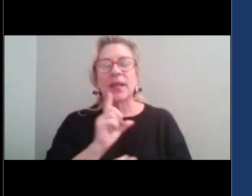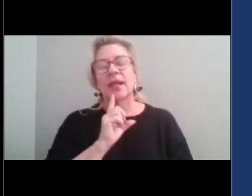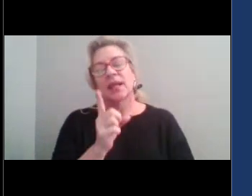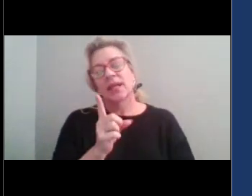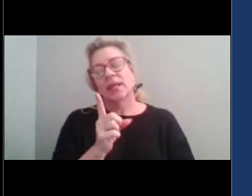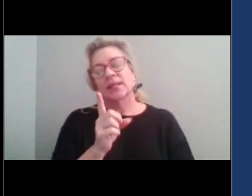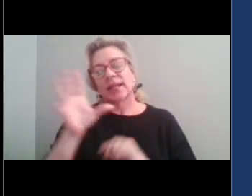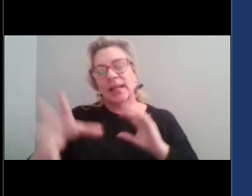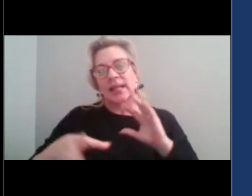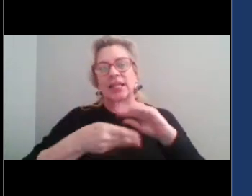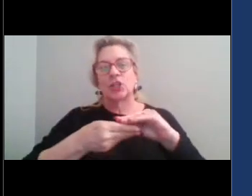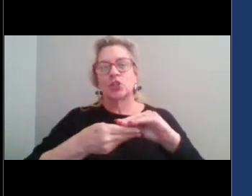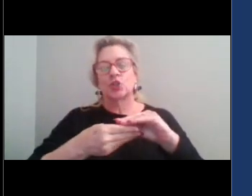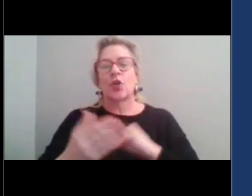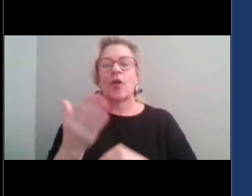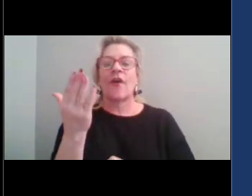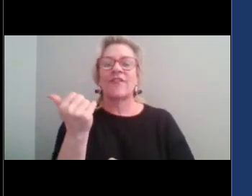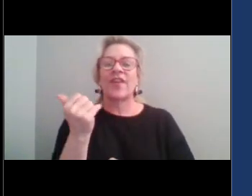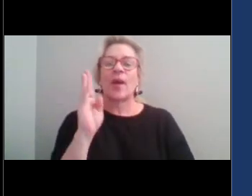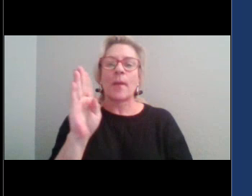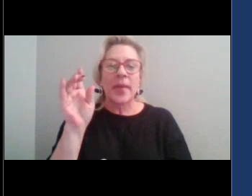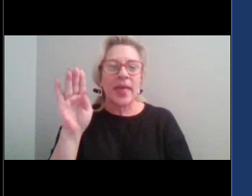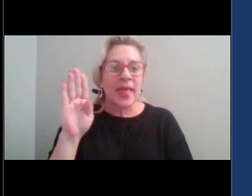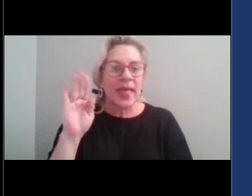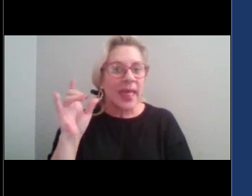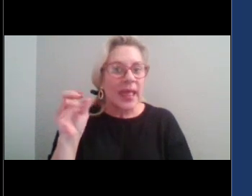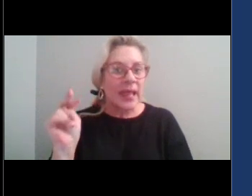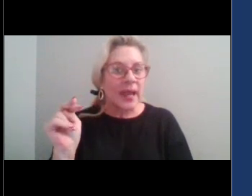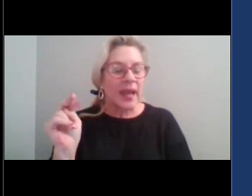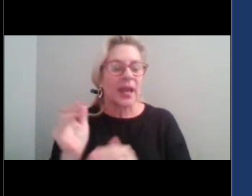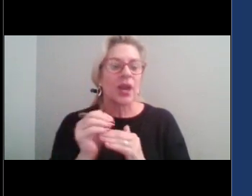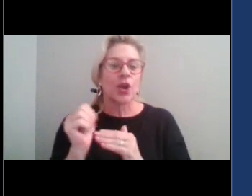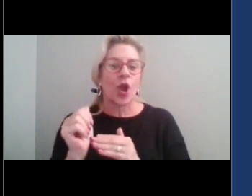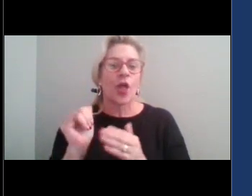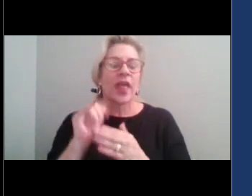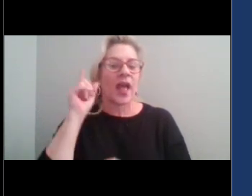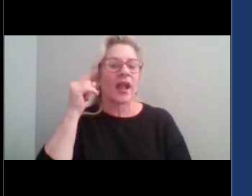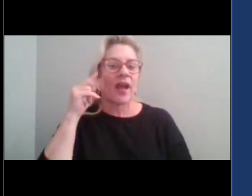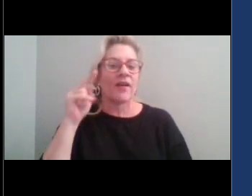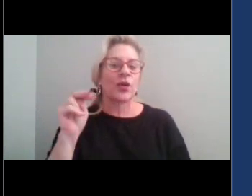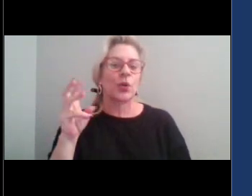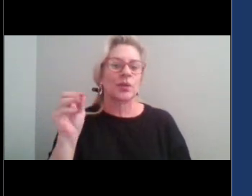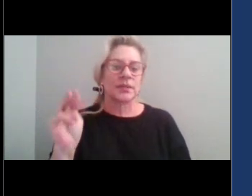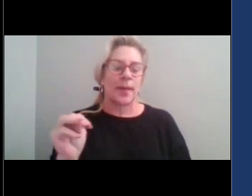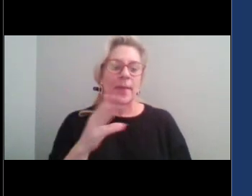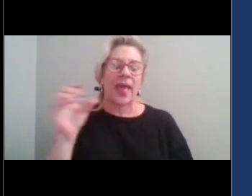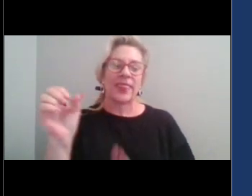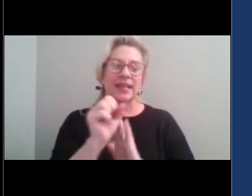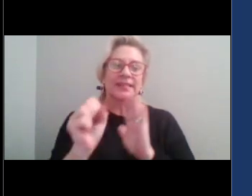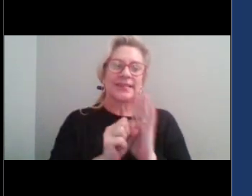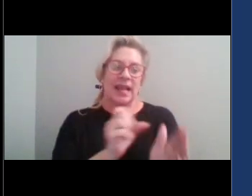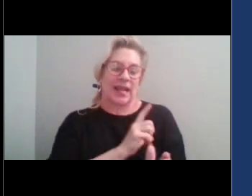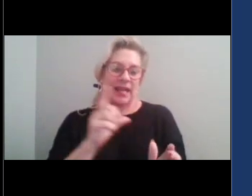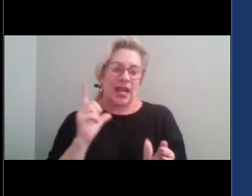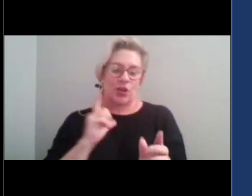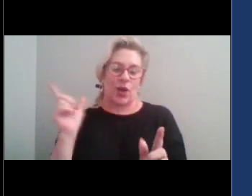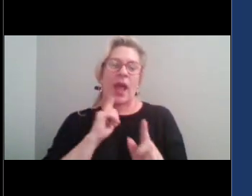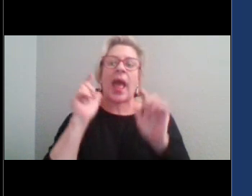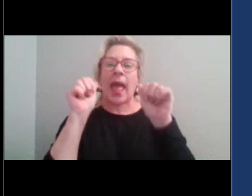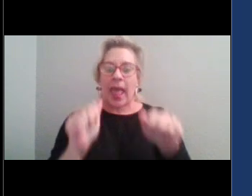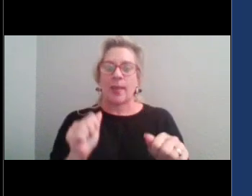an additional $15 billion that Governor Newsom and the state legislature were able